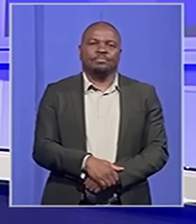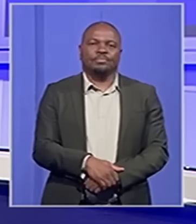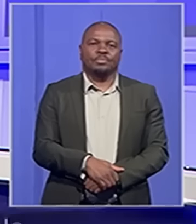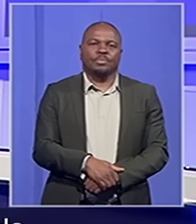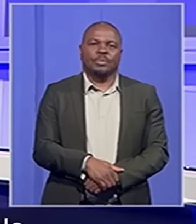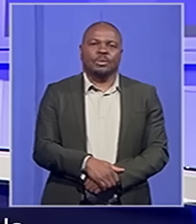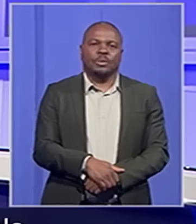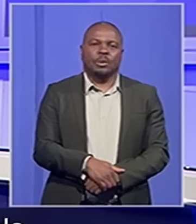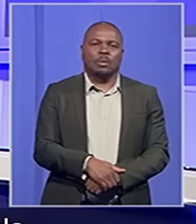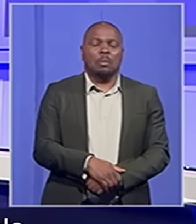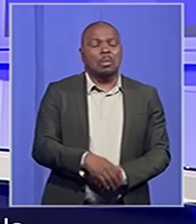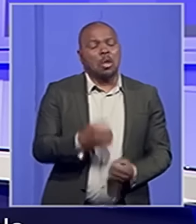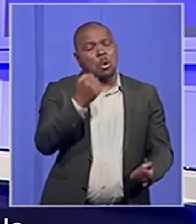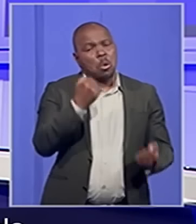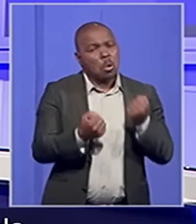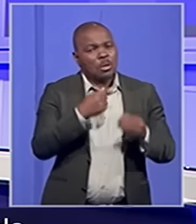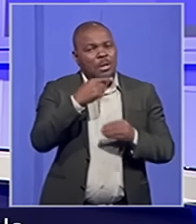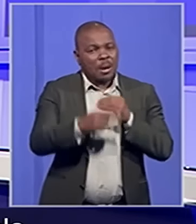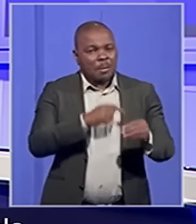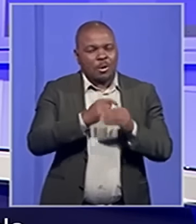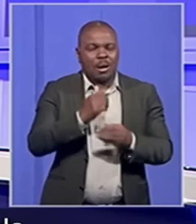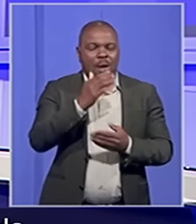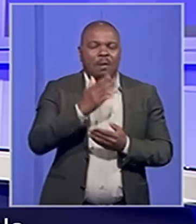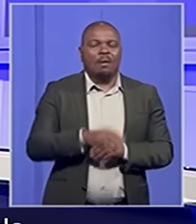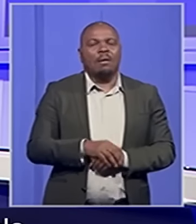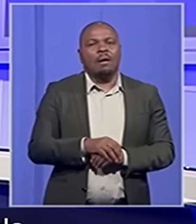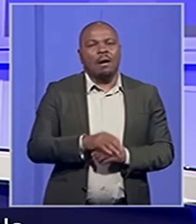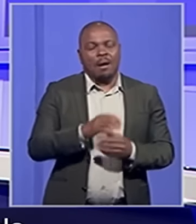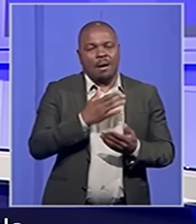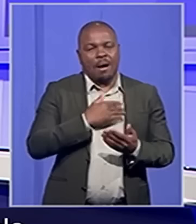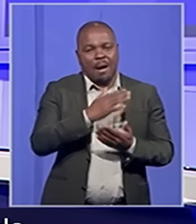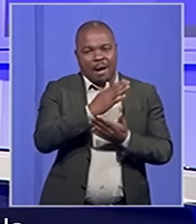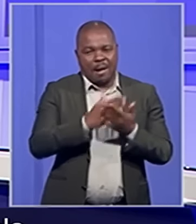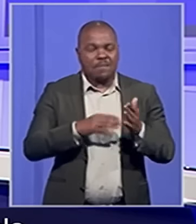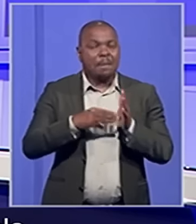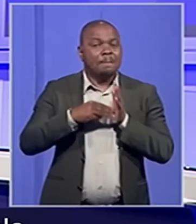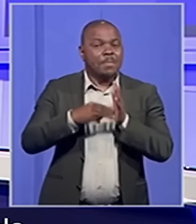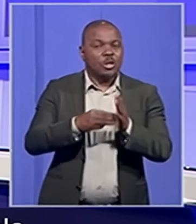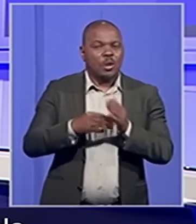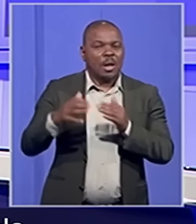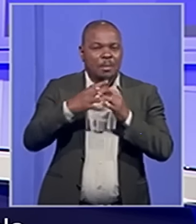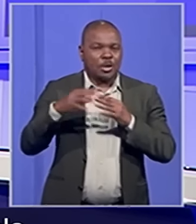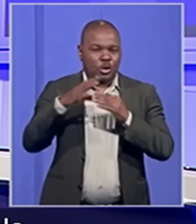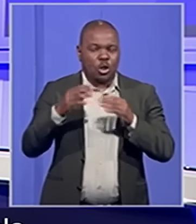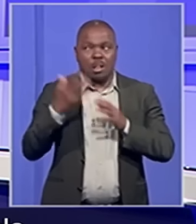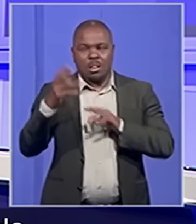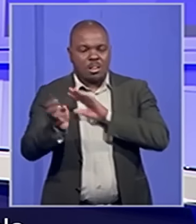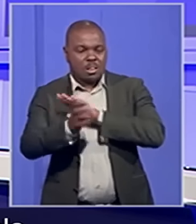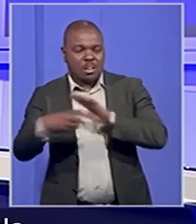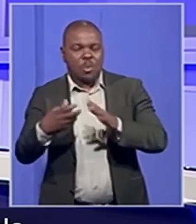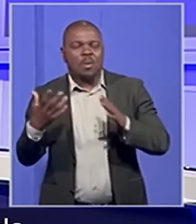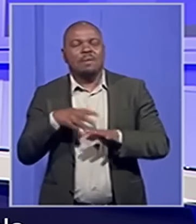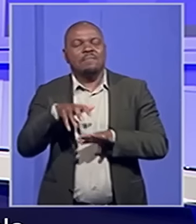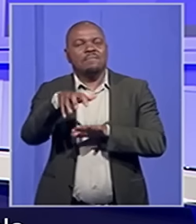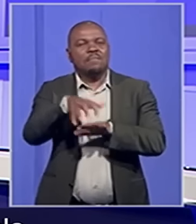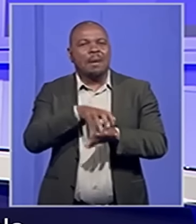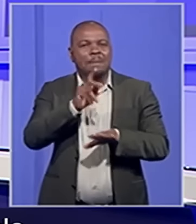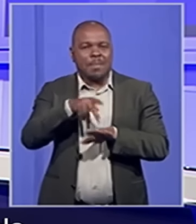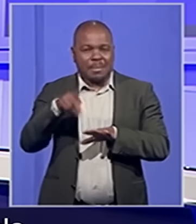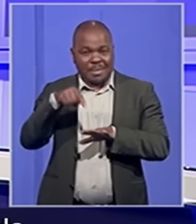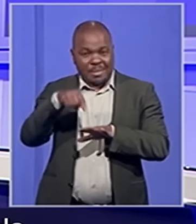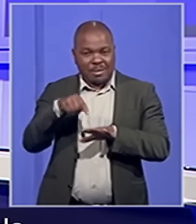Tsheko ya molato wa go utswa ga seripa sa dimilione sa didolara polaseng ya mopresidente Cyril Ramaphosa e kwele bohlatse bo bo amanago